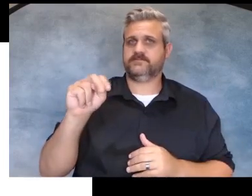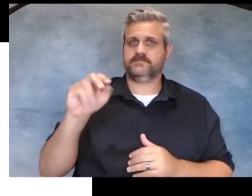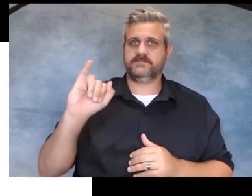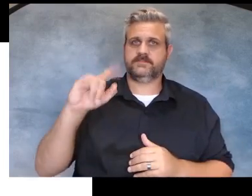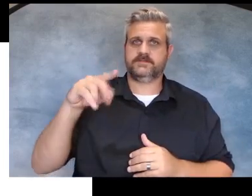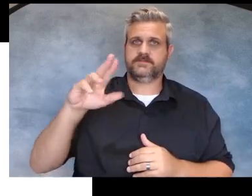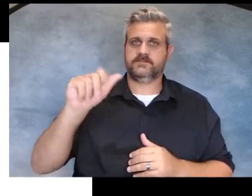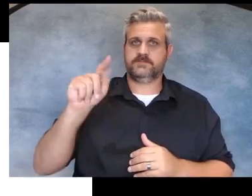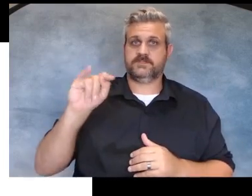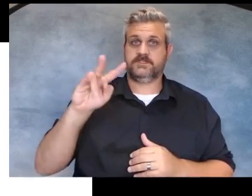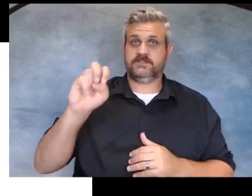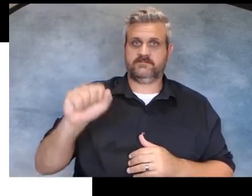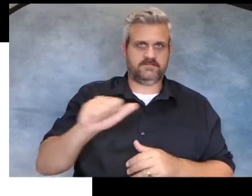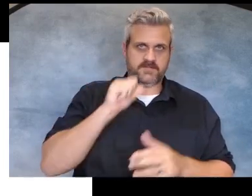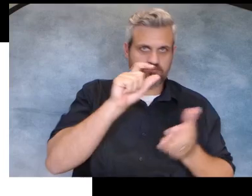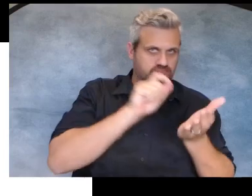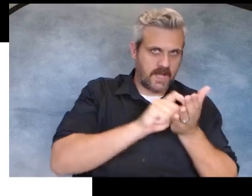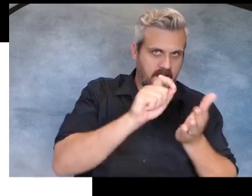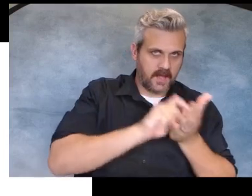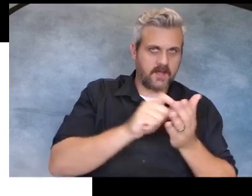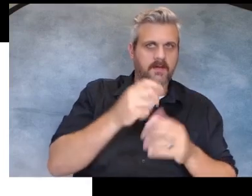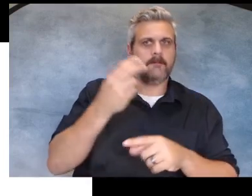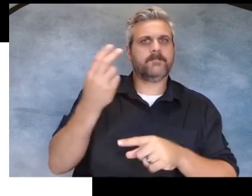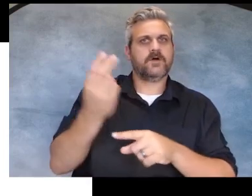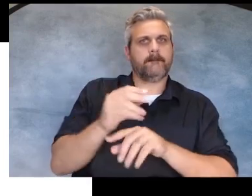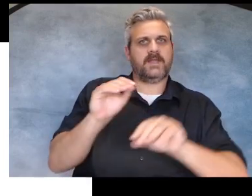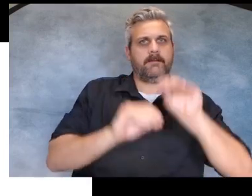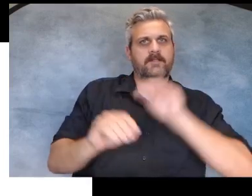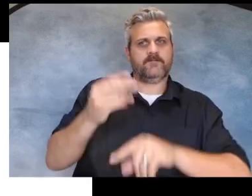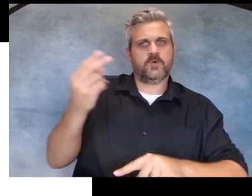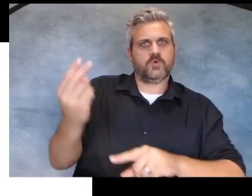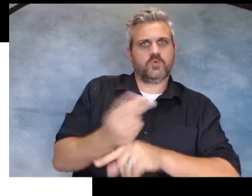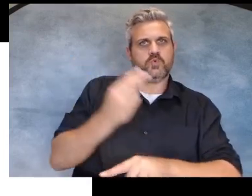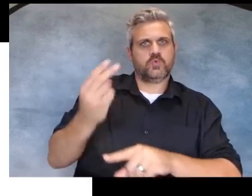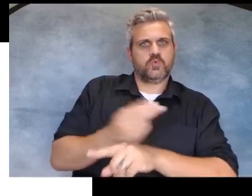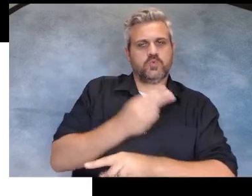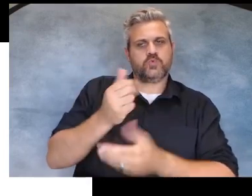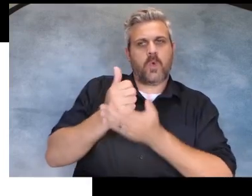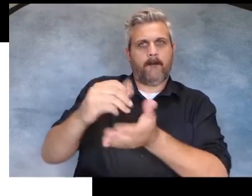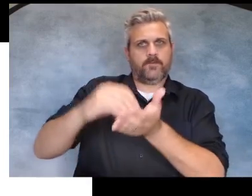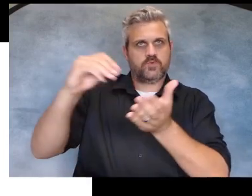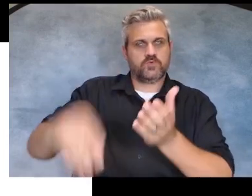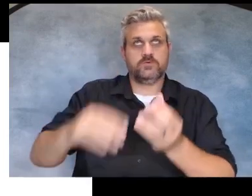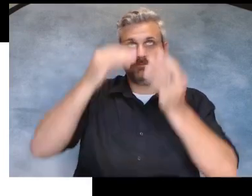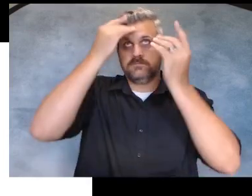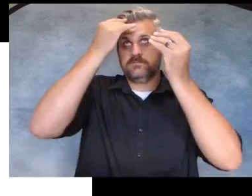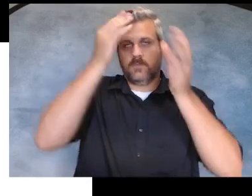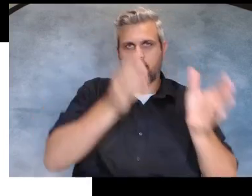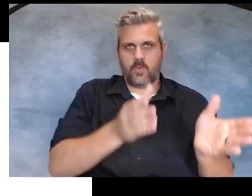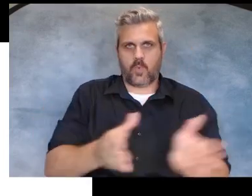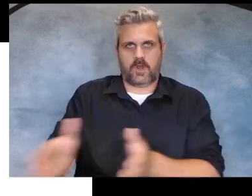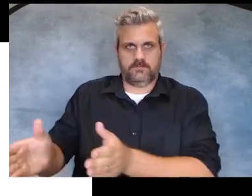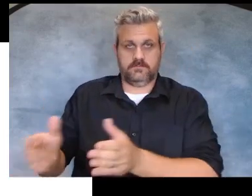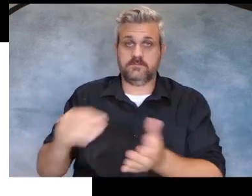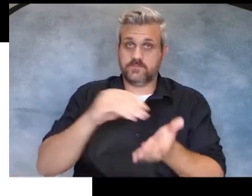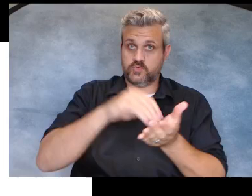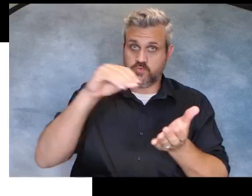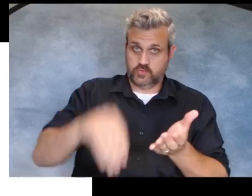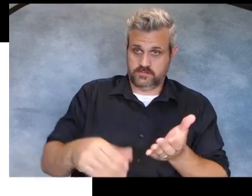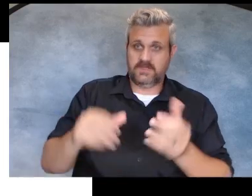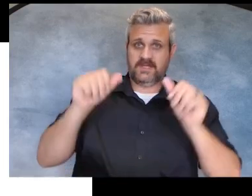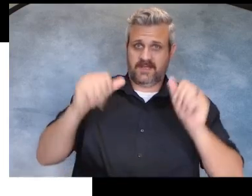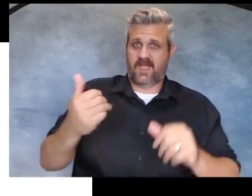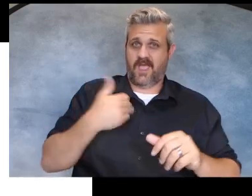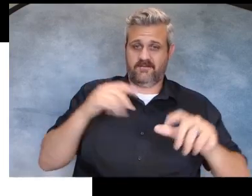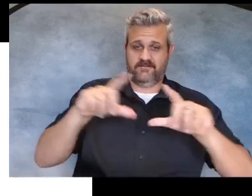Manipulatives should be free of writing and used only as a trigger to the student as he or she organizes their thoughts. Student may have